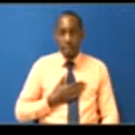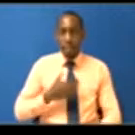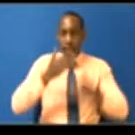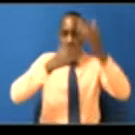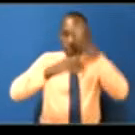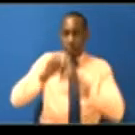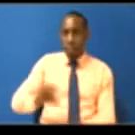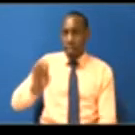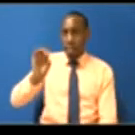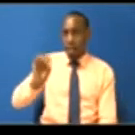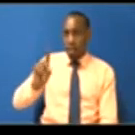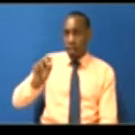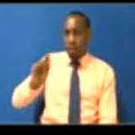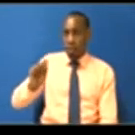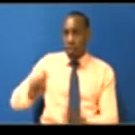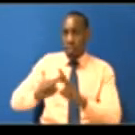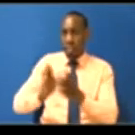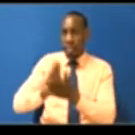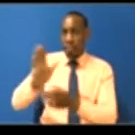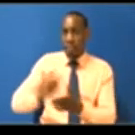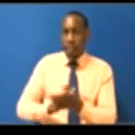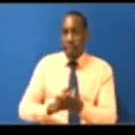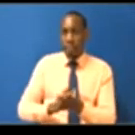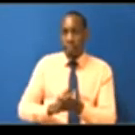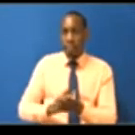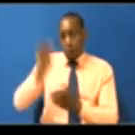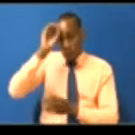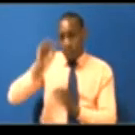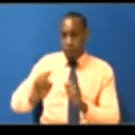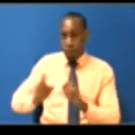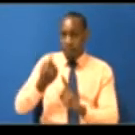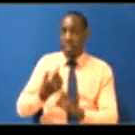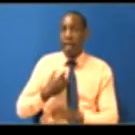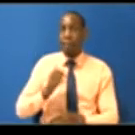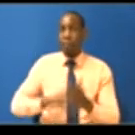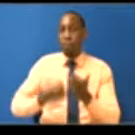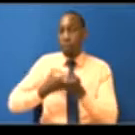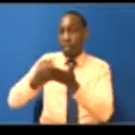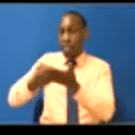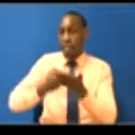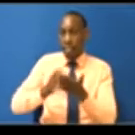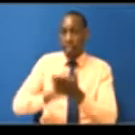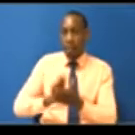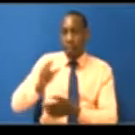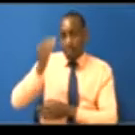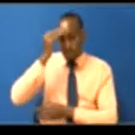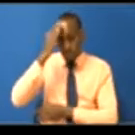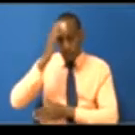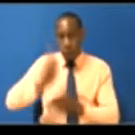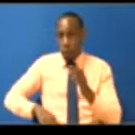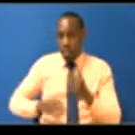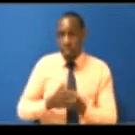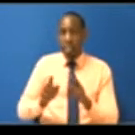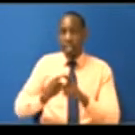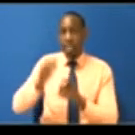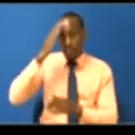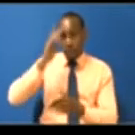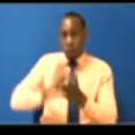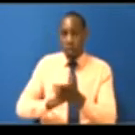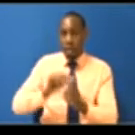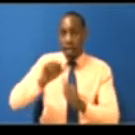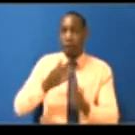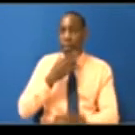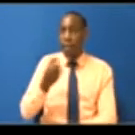professor daughter i think let me start with you and get your immediate reaction to that debate what do you take out of it what do you now know about these two